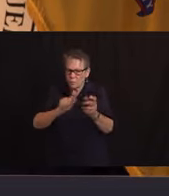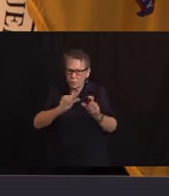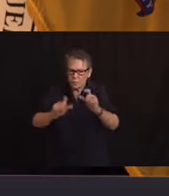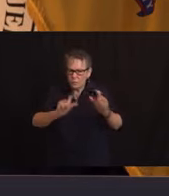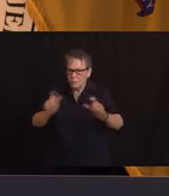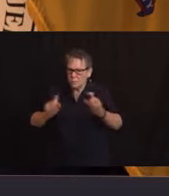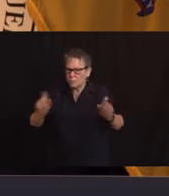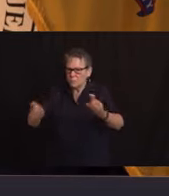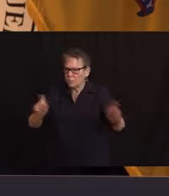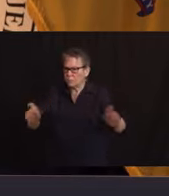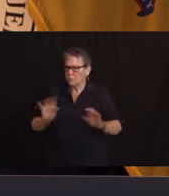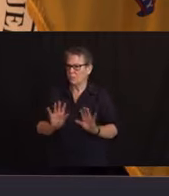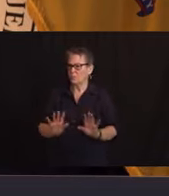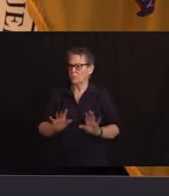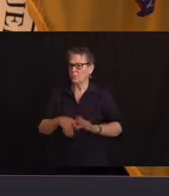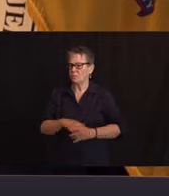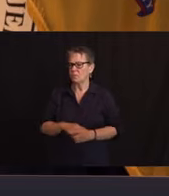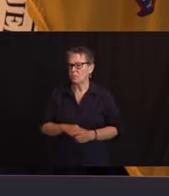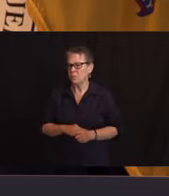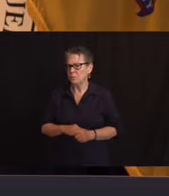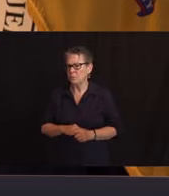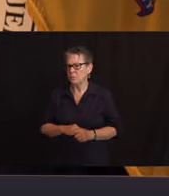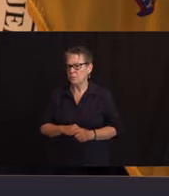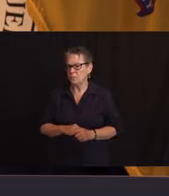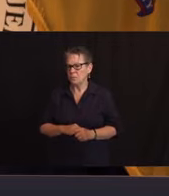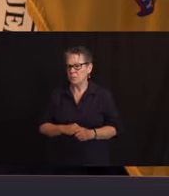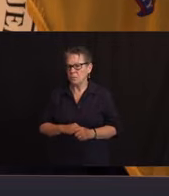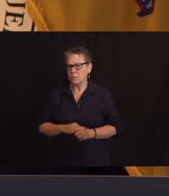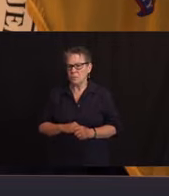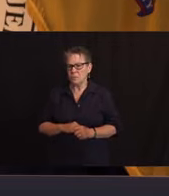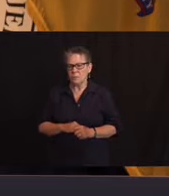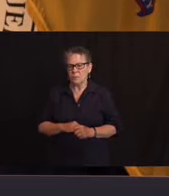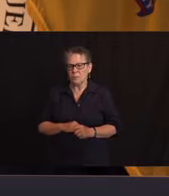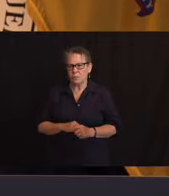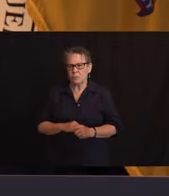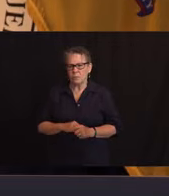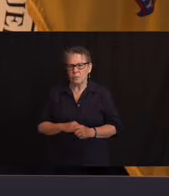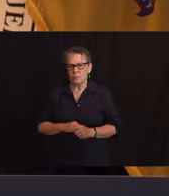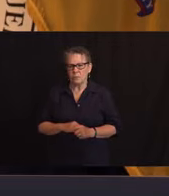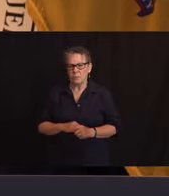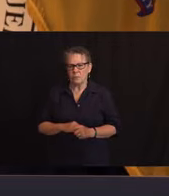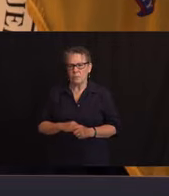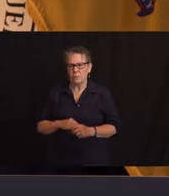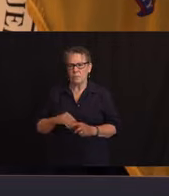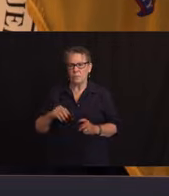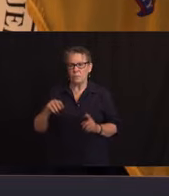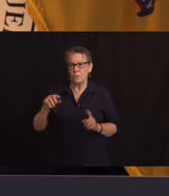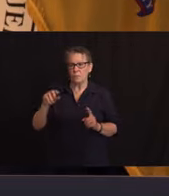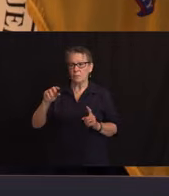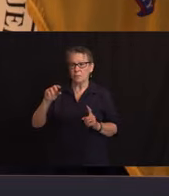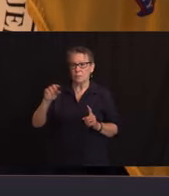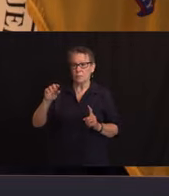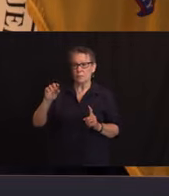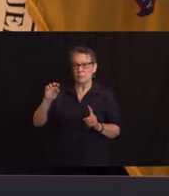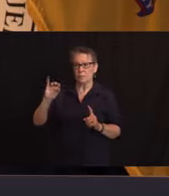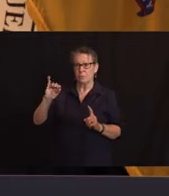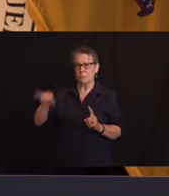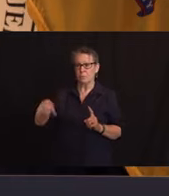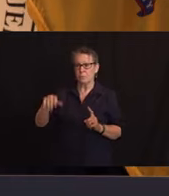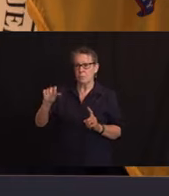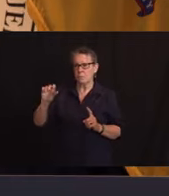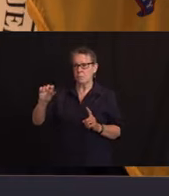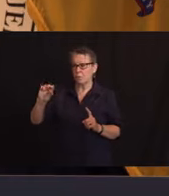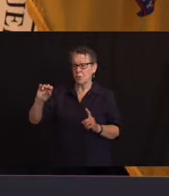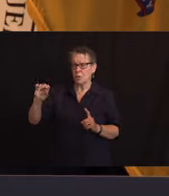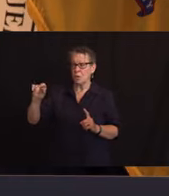good in terms of Jets and Giants. I'd say the prospects are pretty good. This is a classic case because it's a